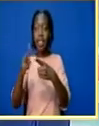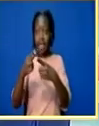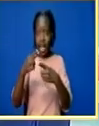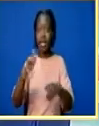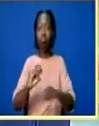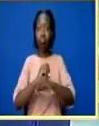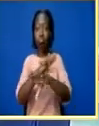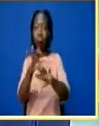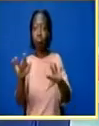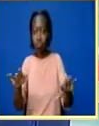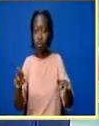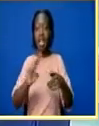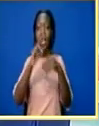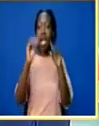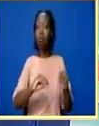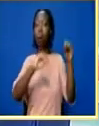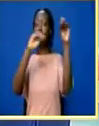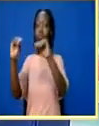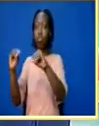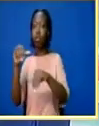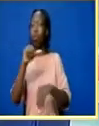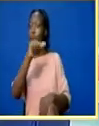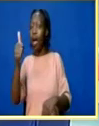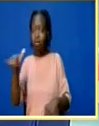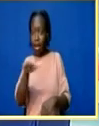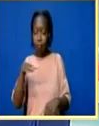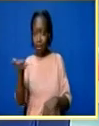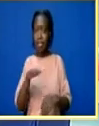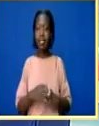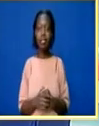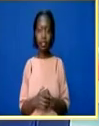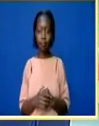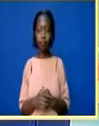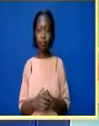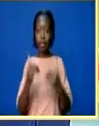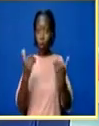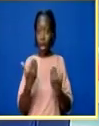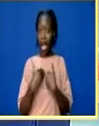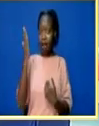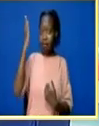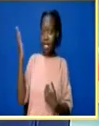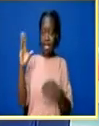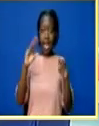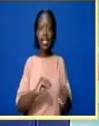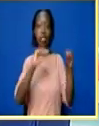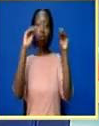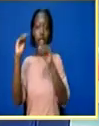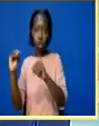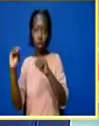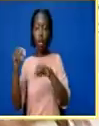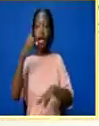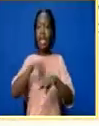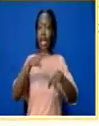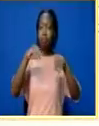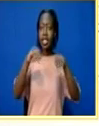Yes. And transporting it somewhere else. The dispersion that you're talking about. So we have the transportation. And when it